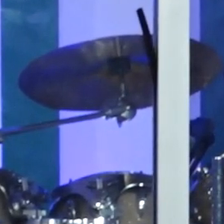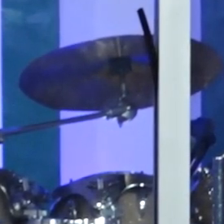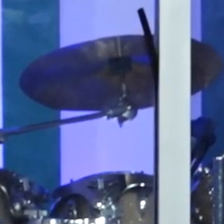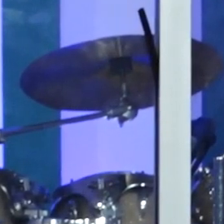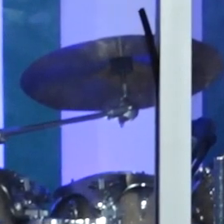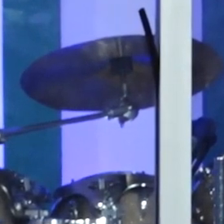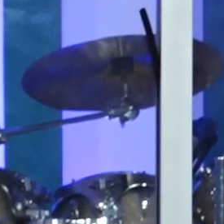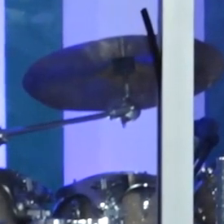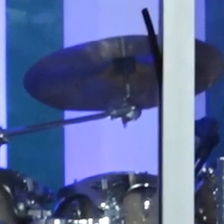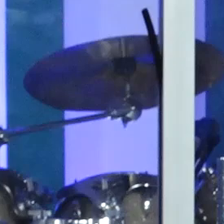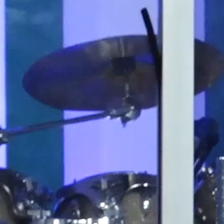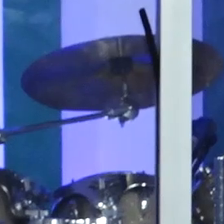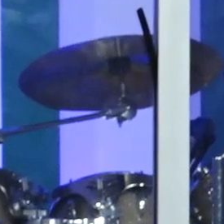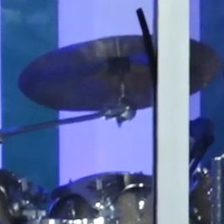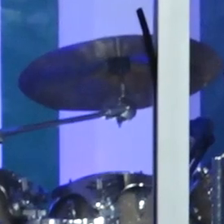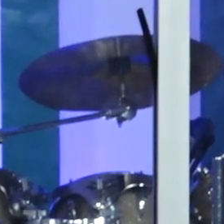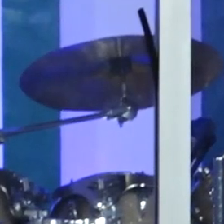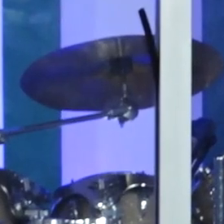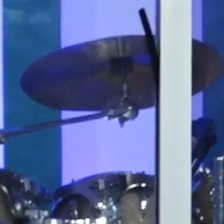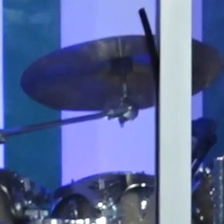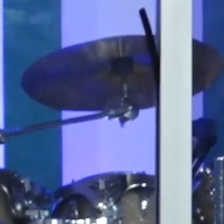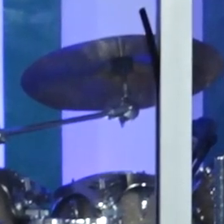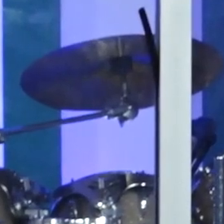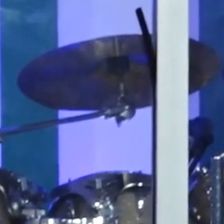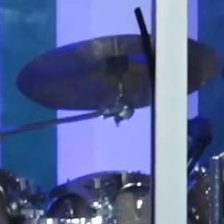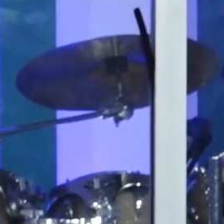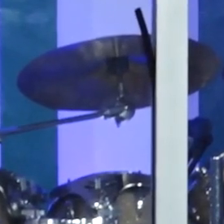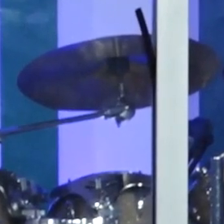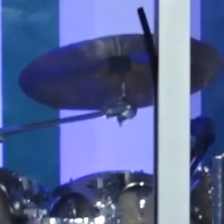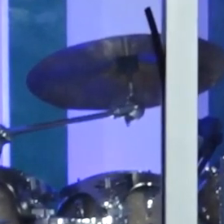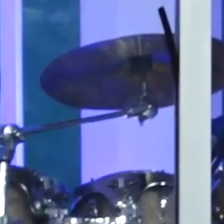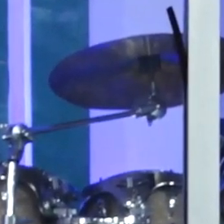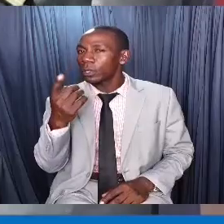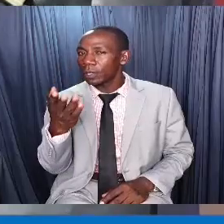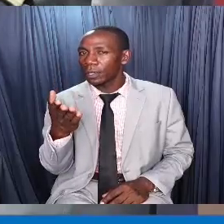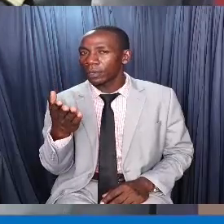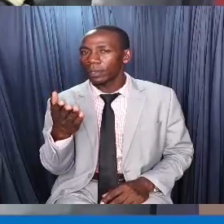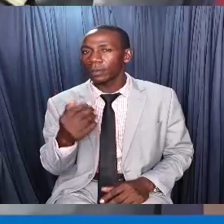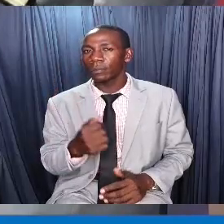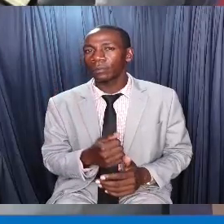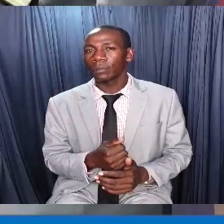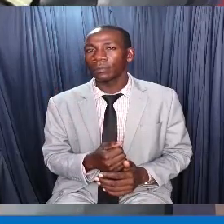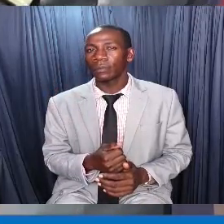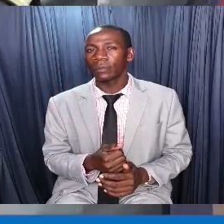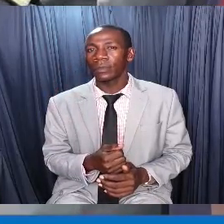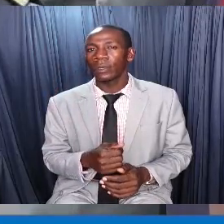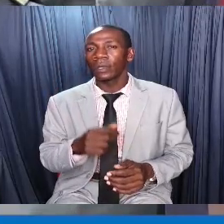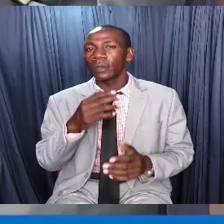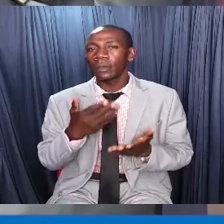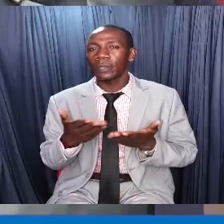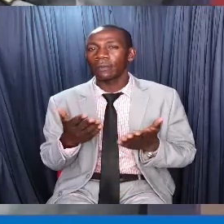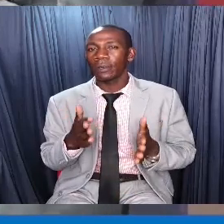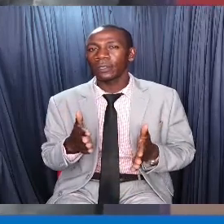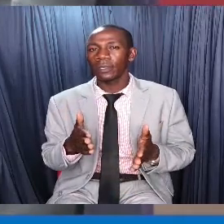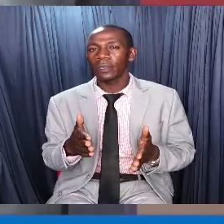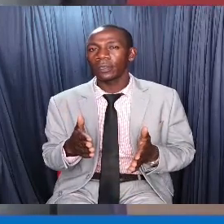can show us our way that we should go. Anasema akamwambia. He said unto him. Huyo ni mtumishi. That